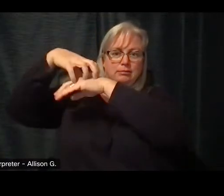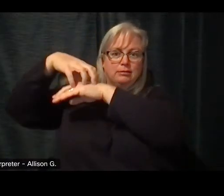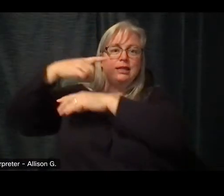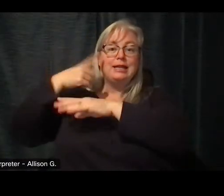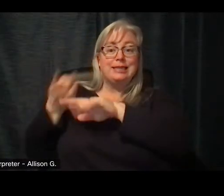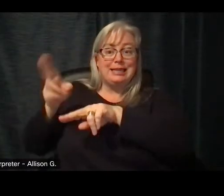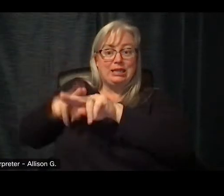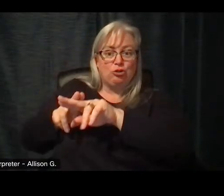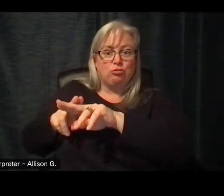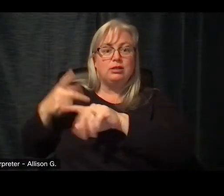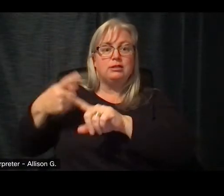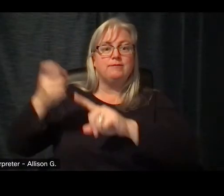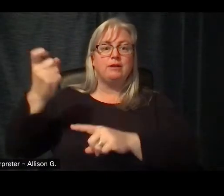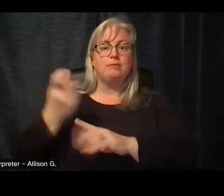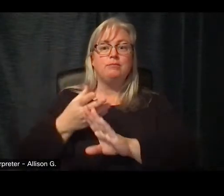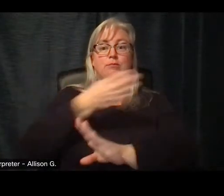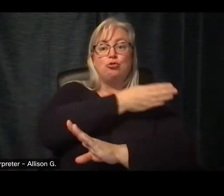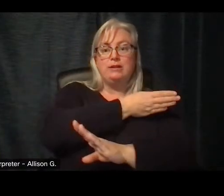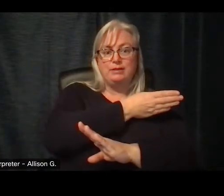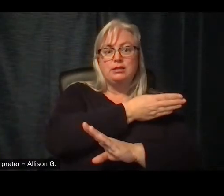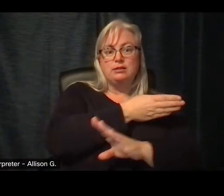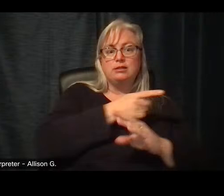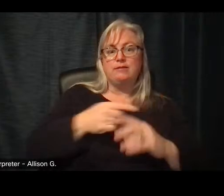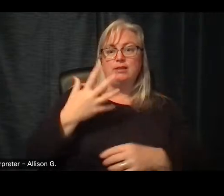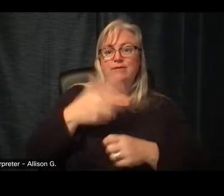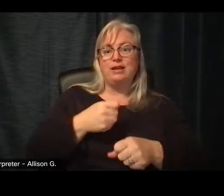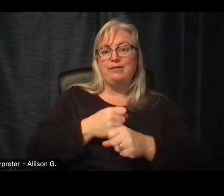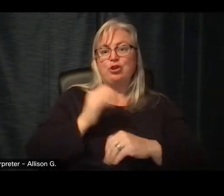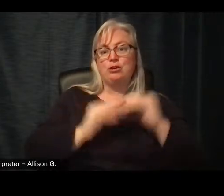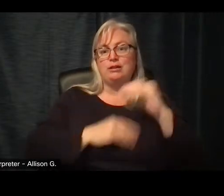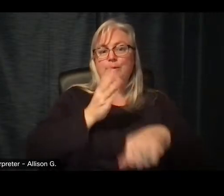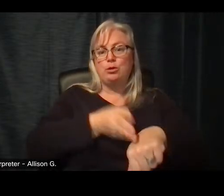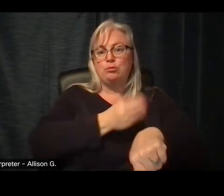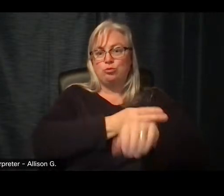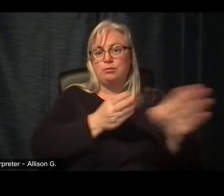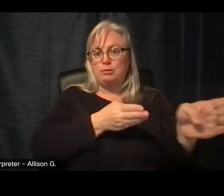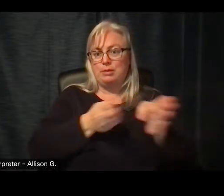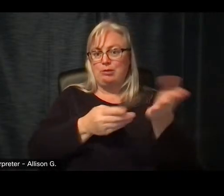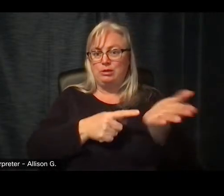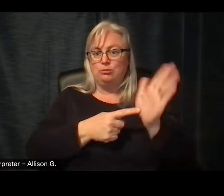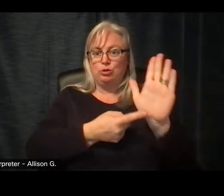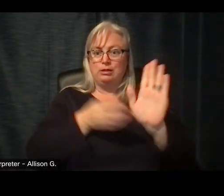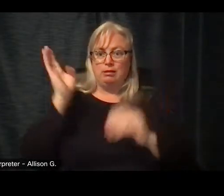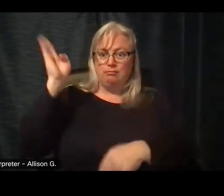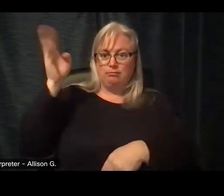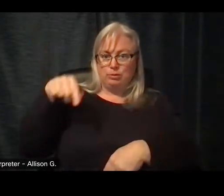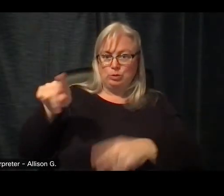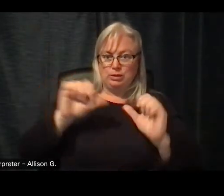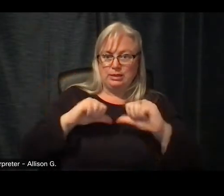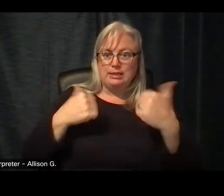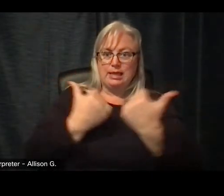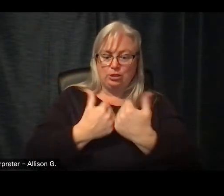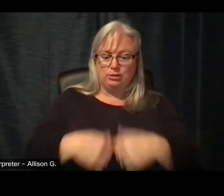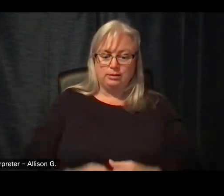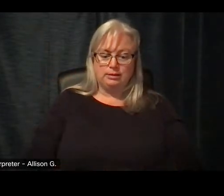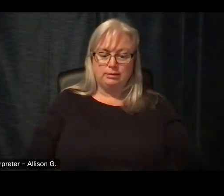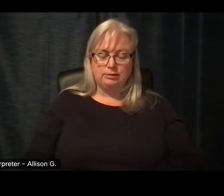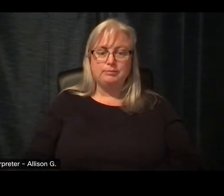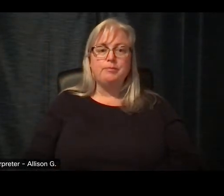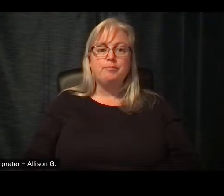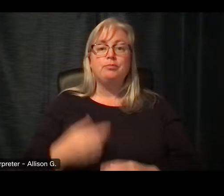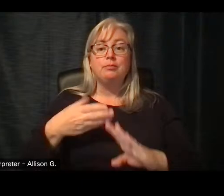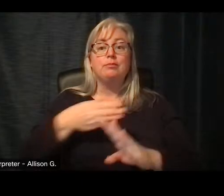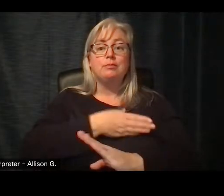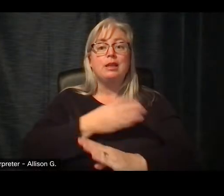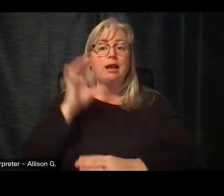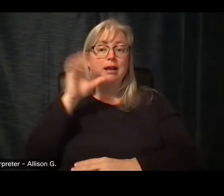increase from the previous version of the 5-year capital improvements plan that was presented to this presented to this committee. Previously, the